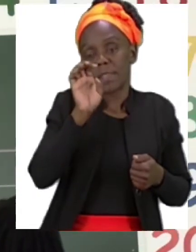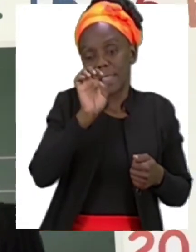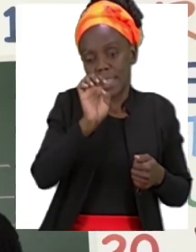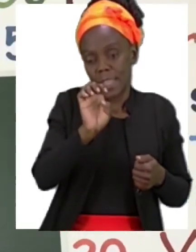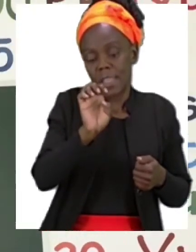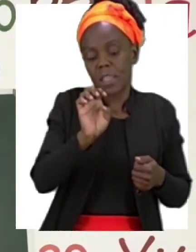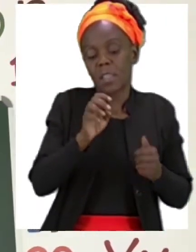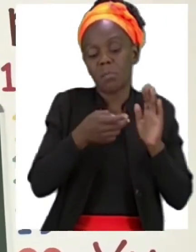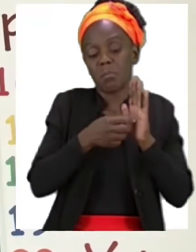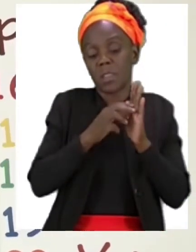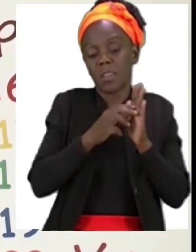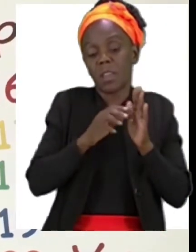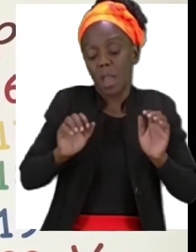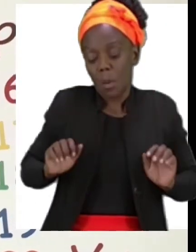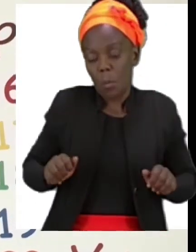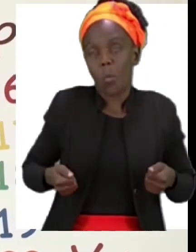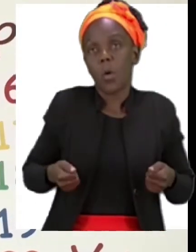and then we continue,